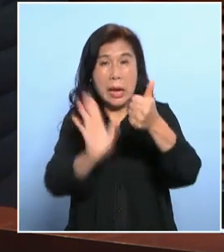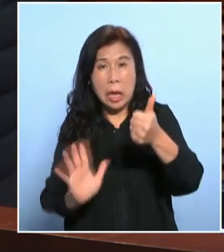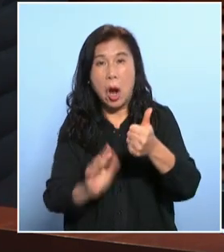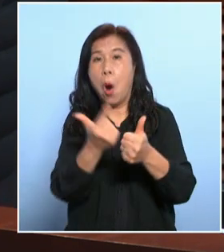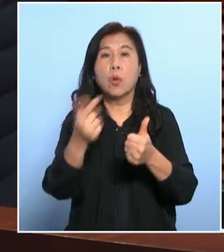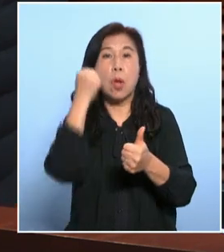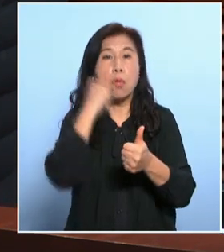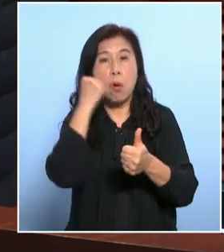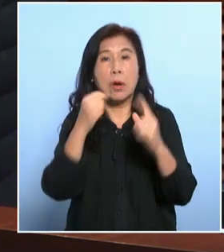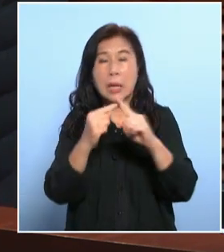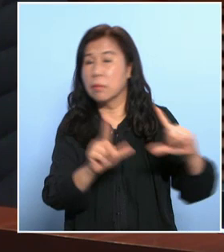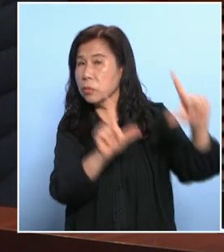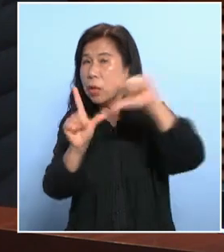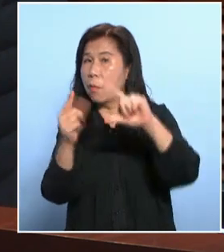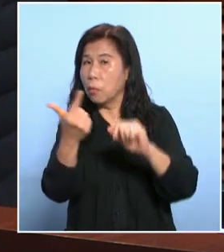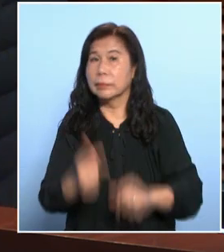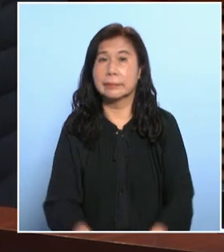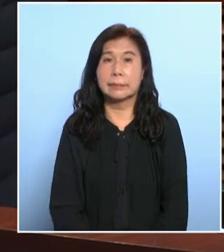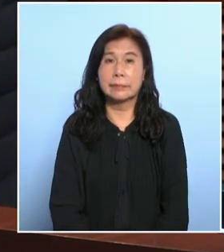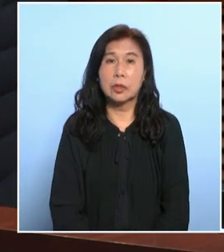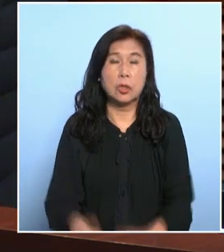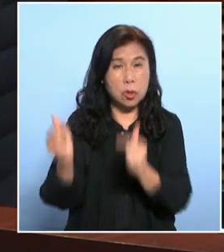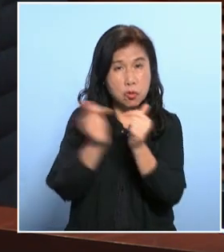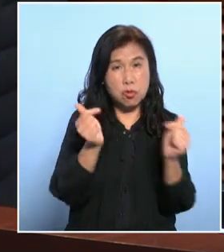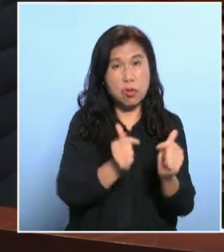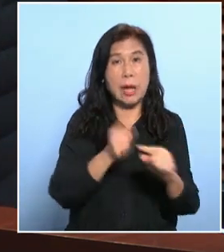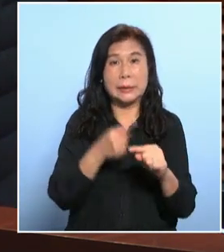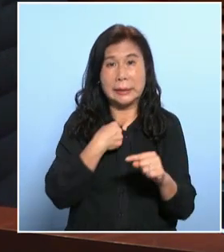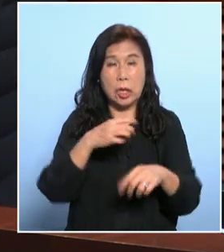we have osteoporosis and it affects the lives of